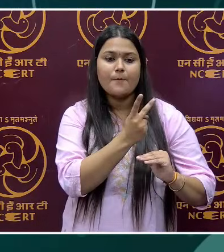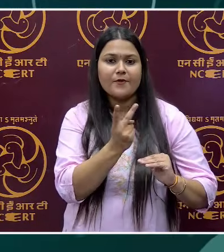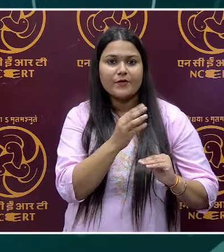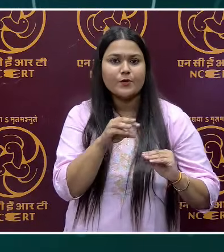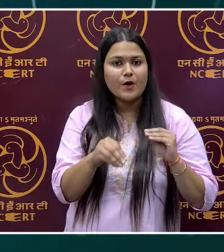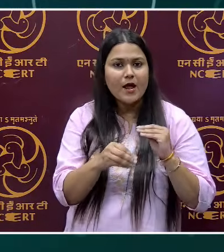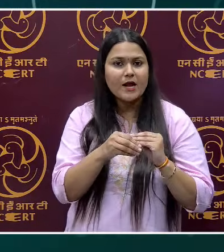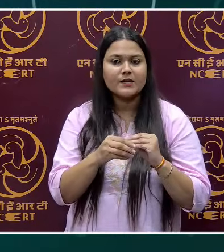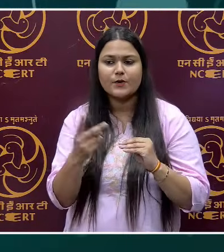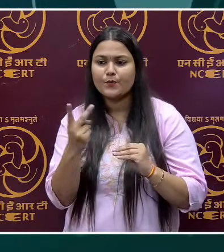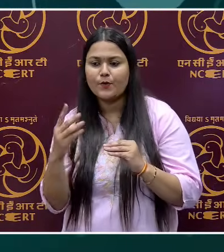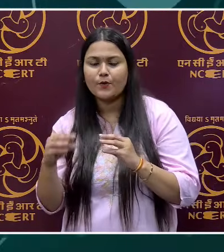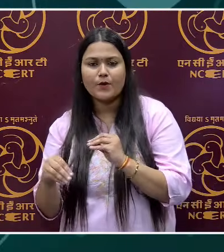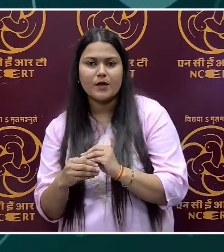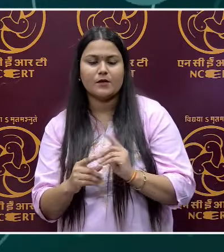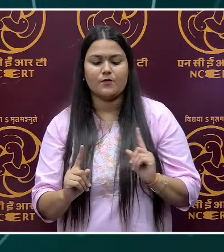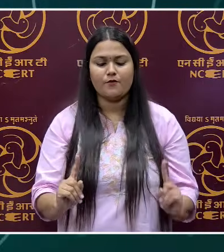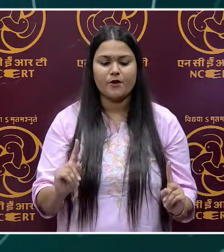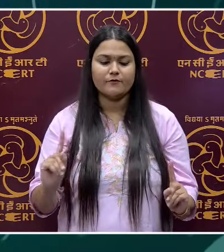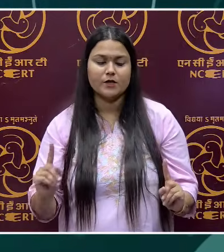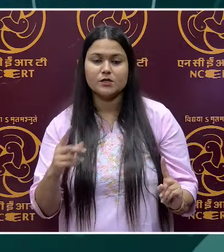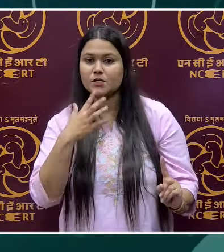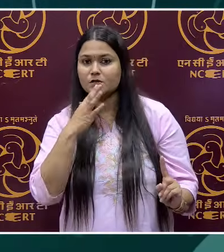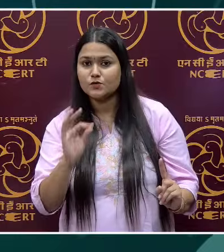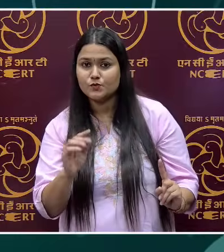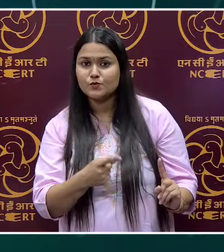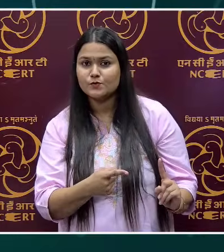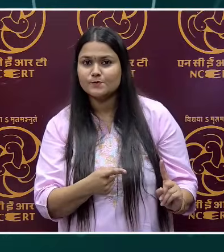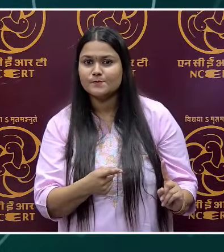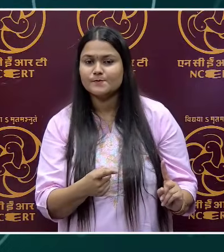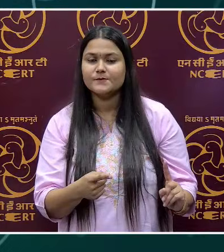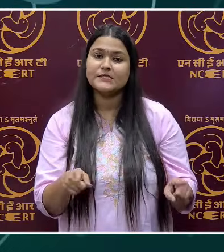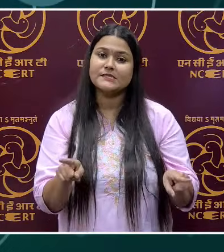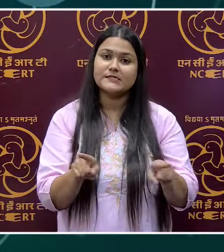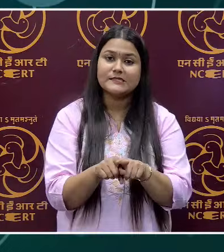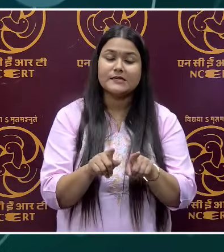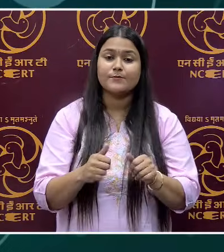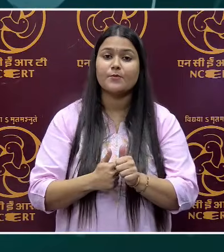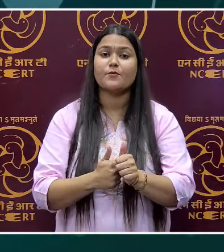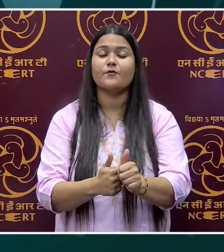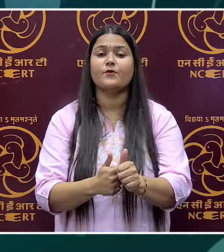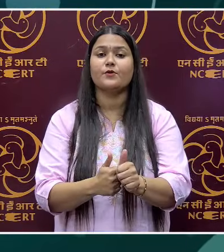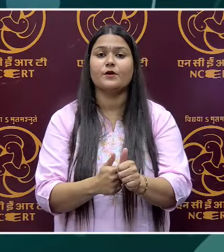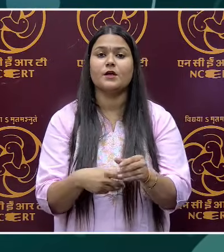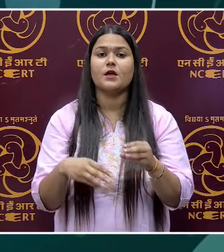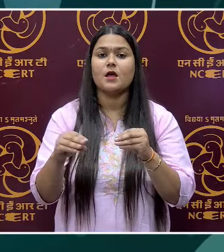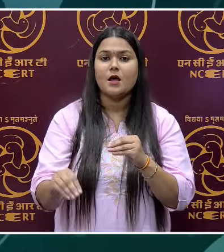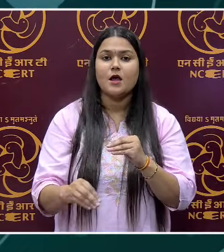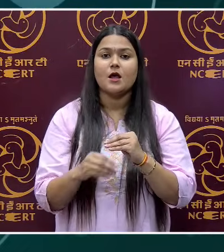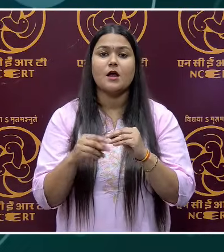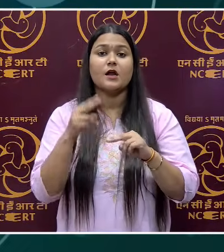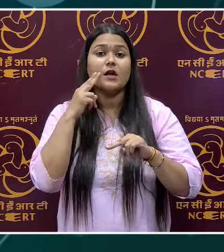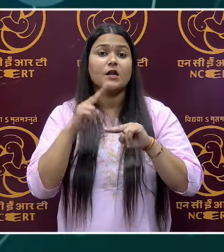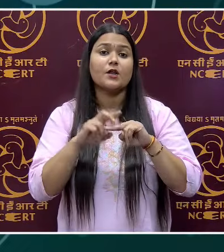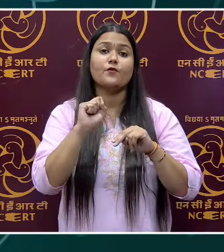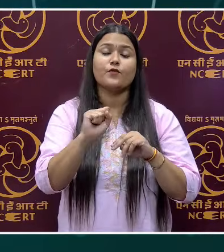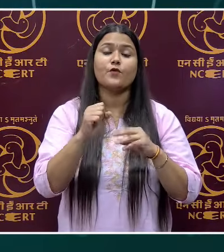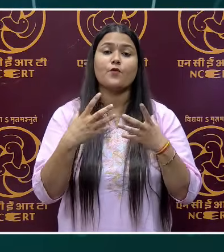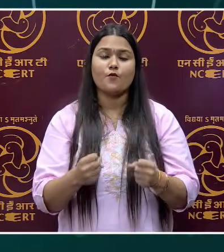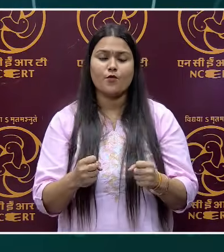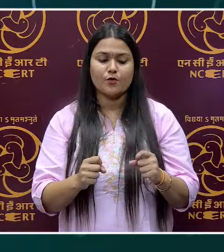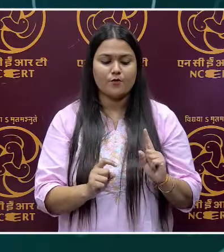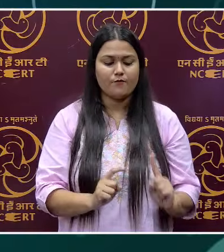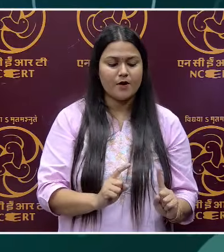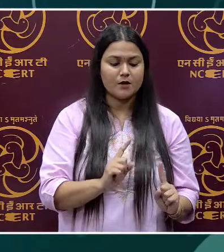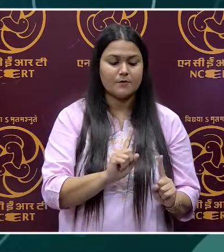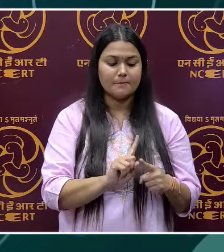will come here and this one we will add, this is 2. 2. Okay. So add more, one more, 1 and 2 3 plus